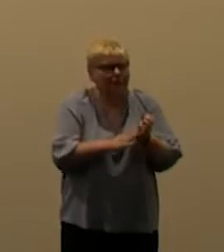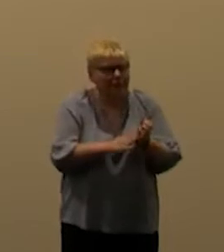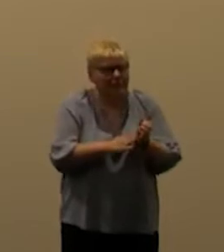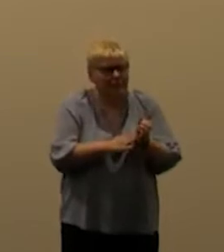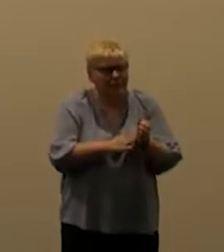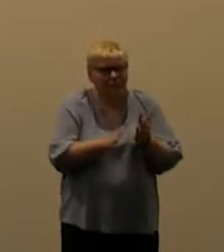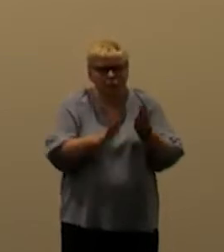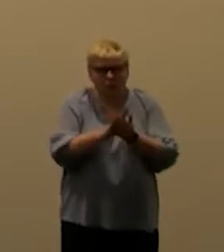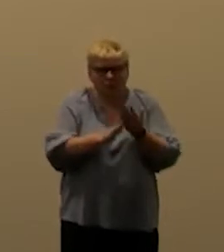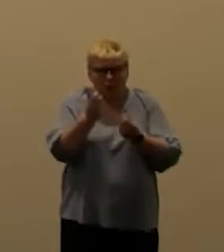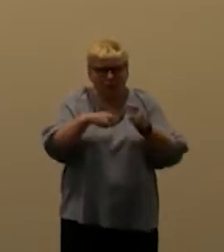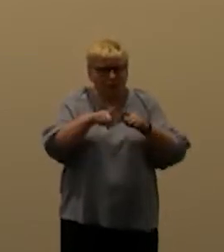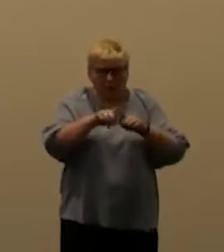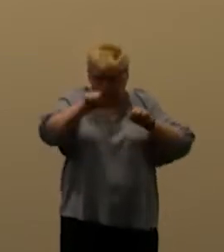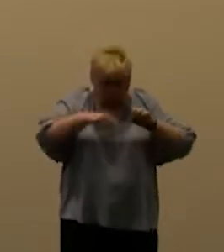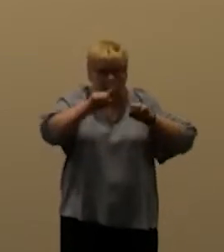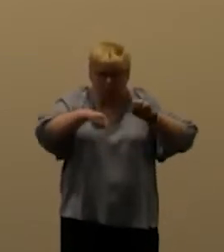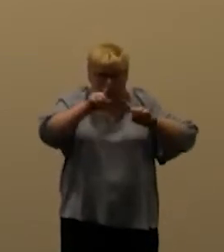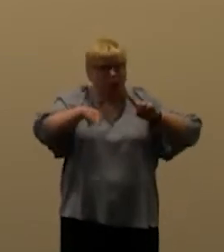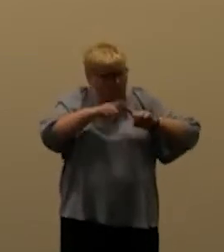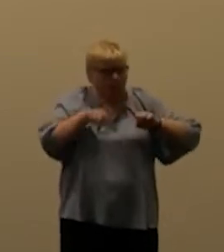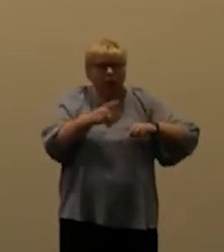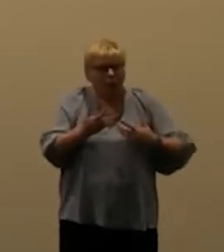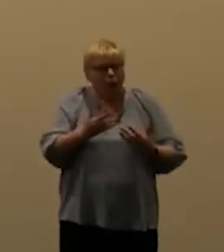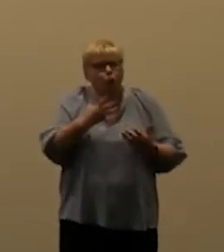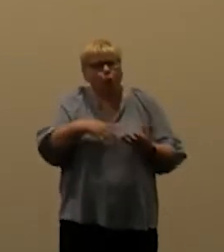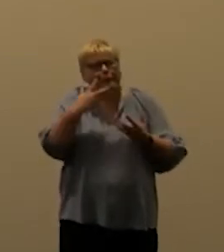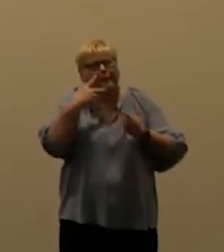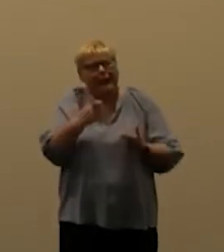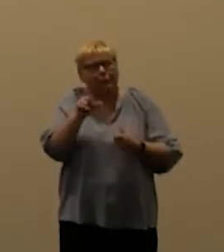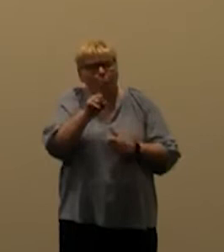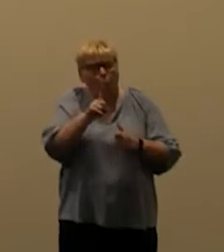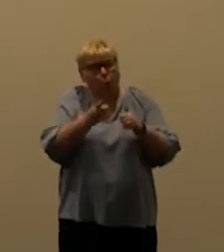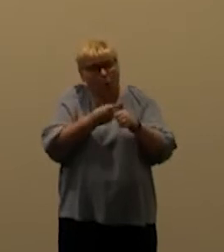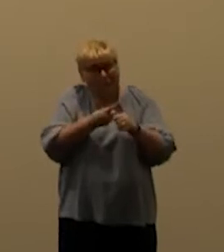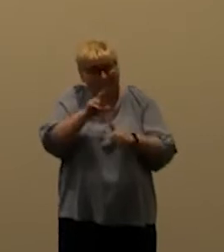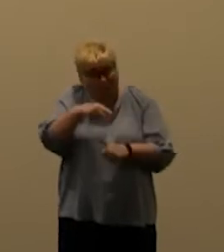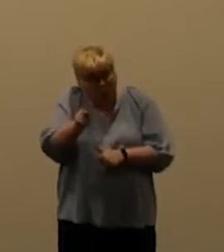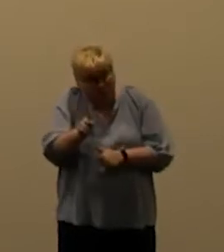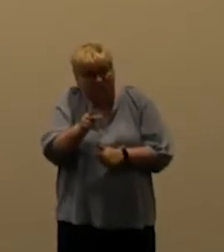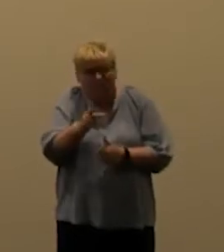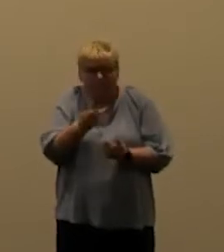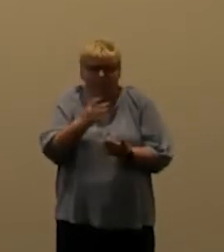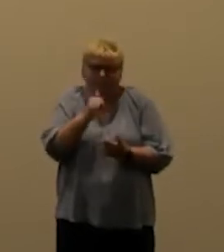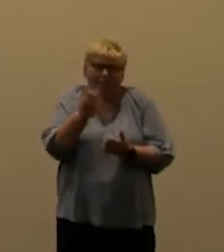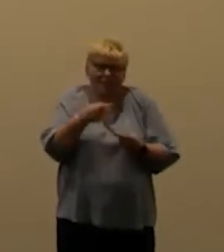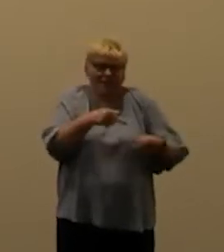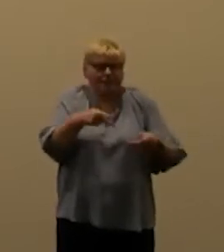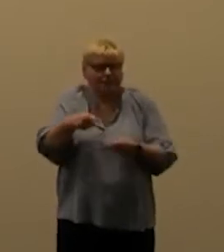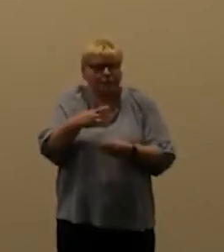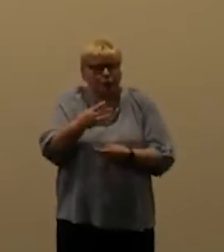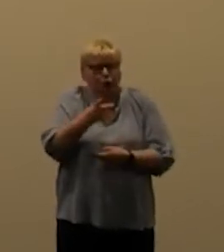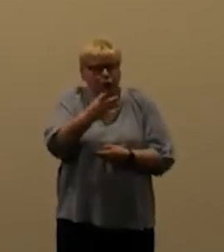of ended in a cycle that's quite painful. So you want to be careful with what you autocorrect, but there are a number of settings that you probably choose that you would just go